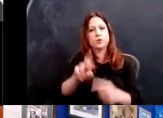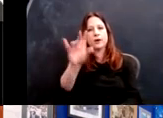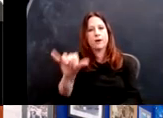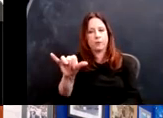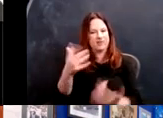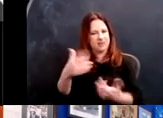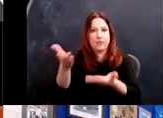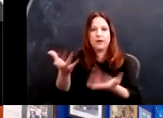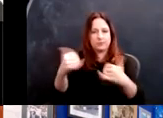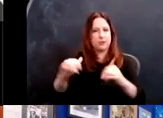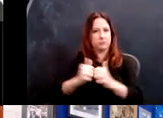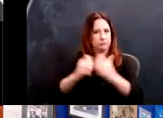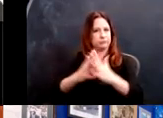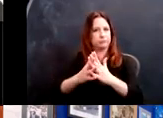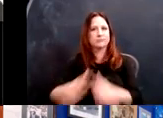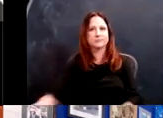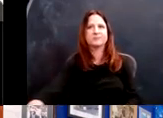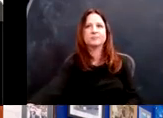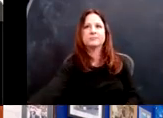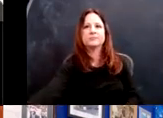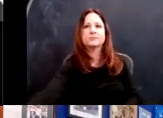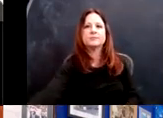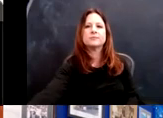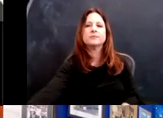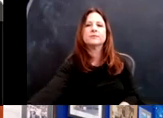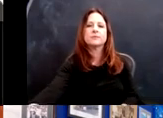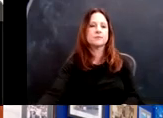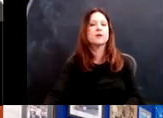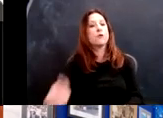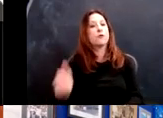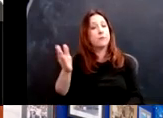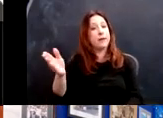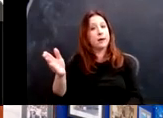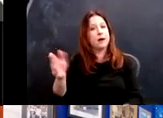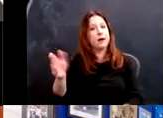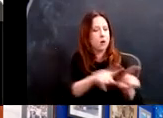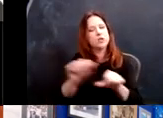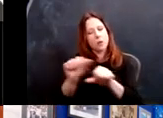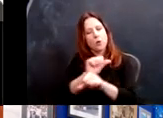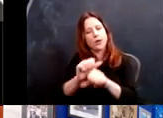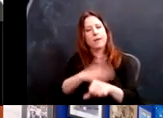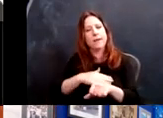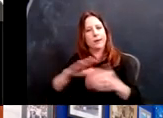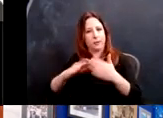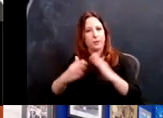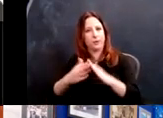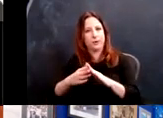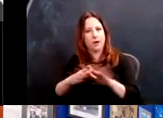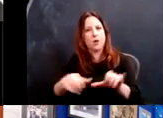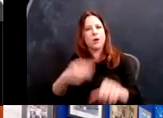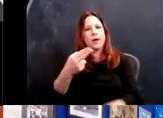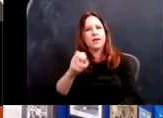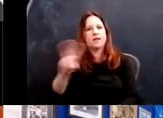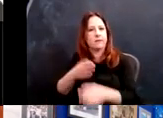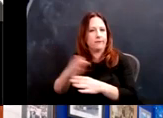And from there, I was working in my community in Brockton. I was doing HIV work. And I used to